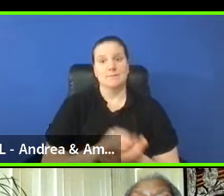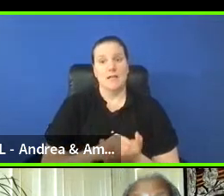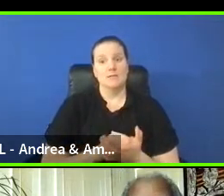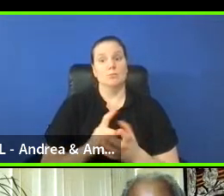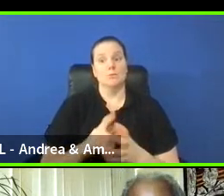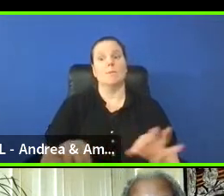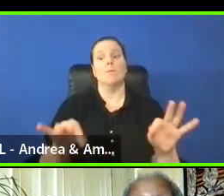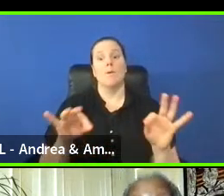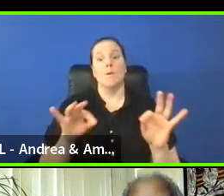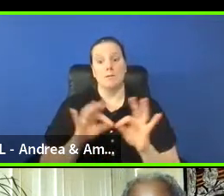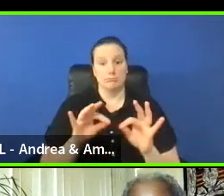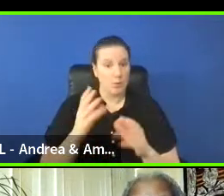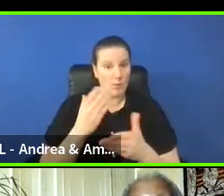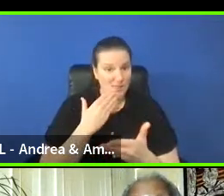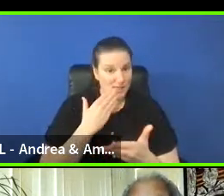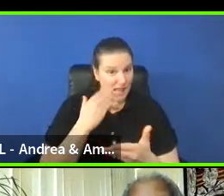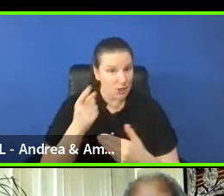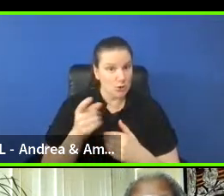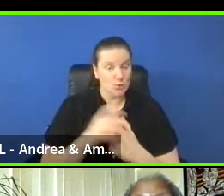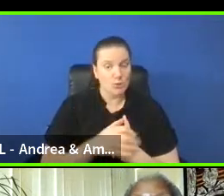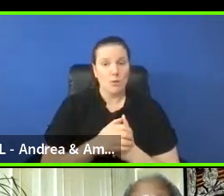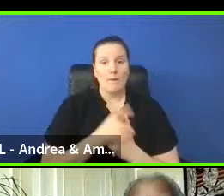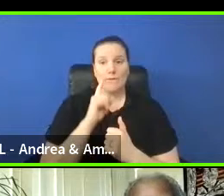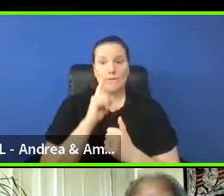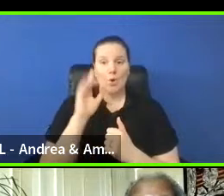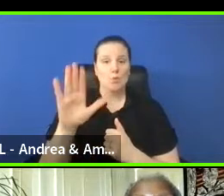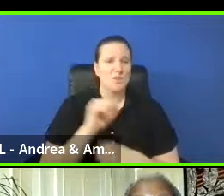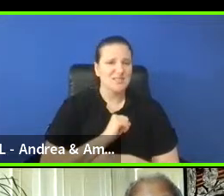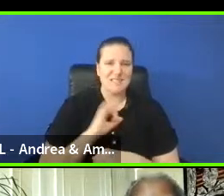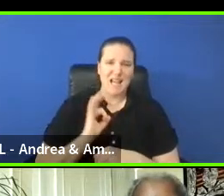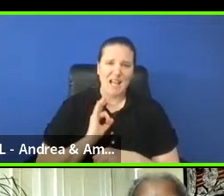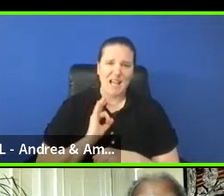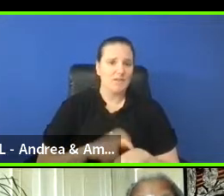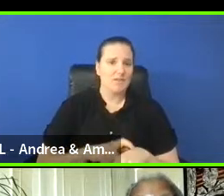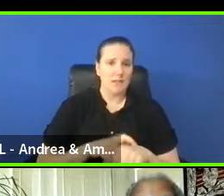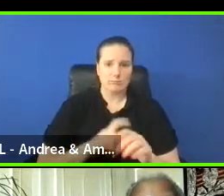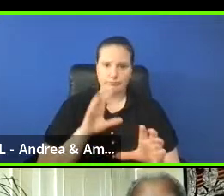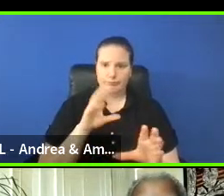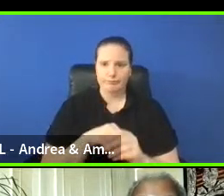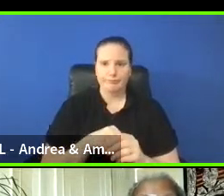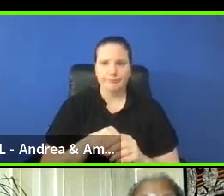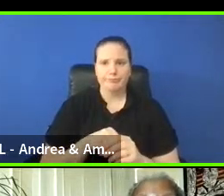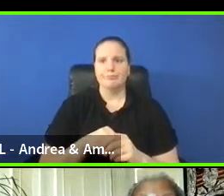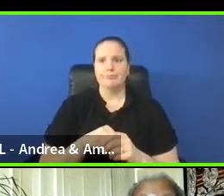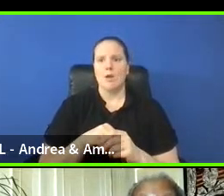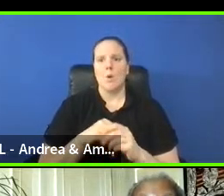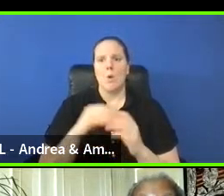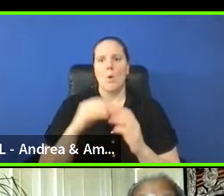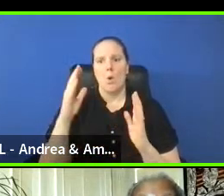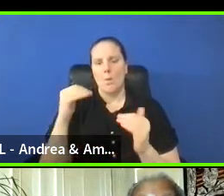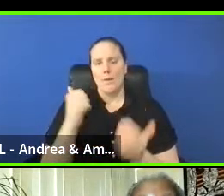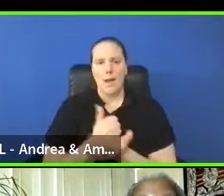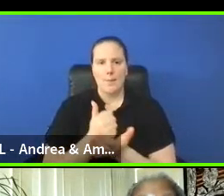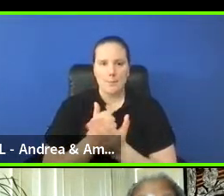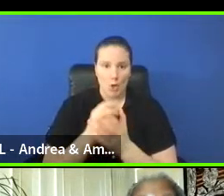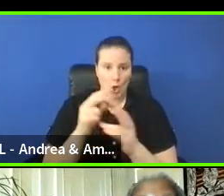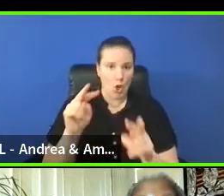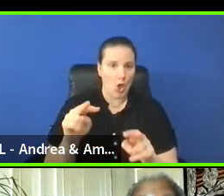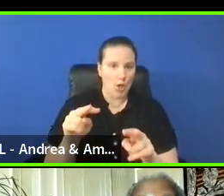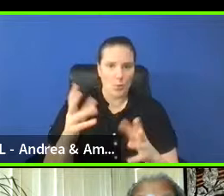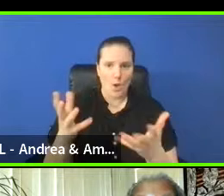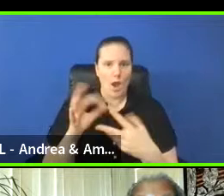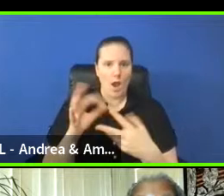important. So I just wanted to thank you for your staff and the time they've put in helping look at what